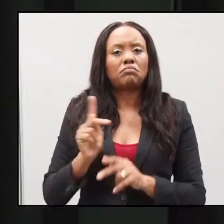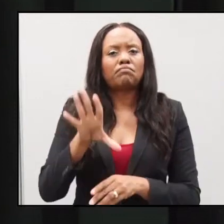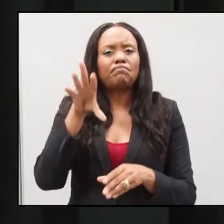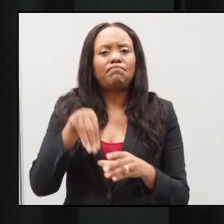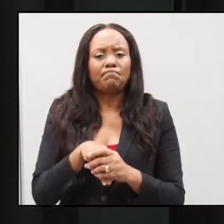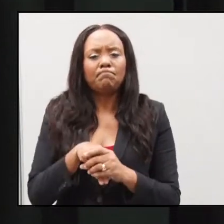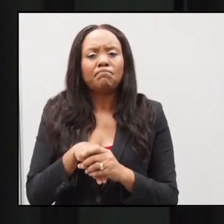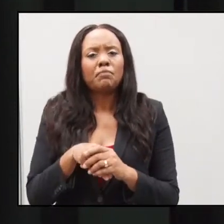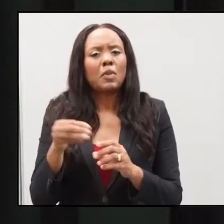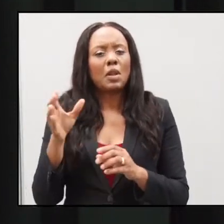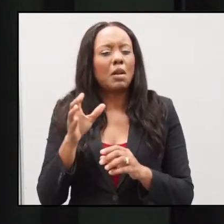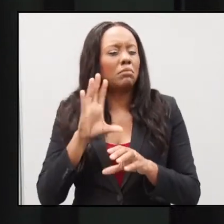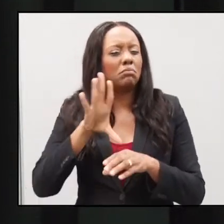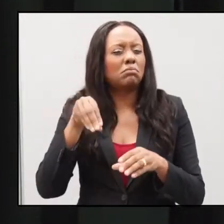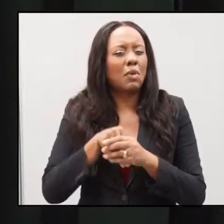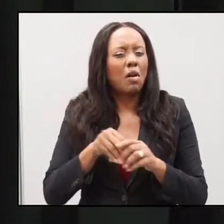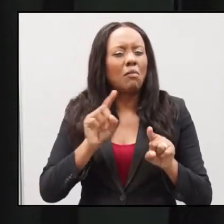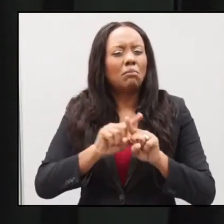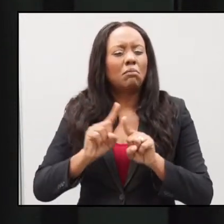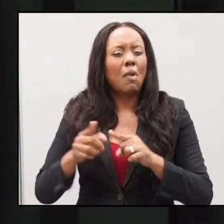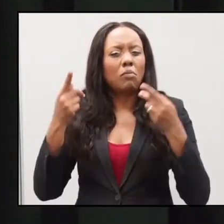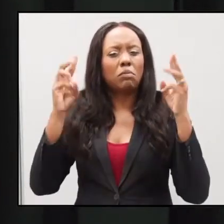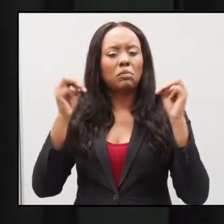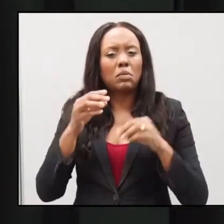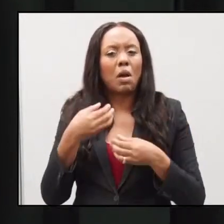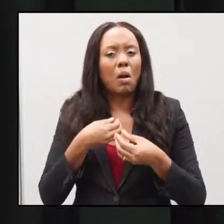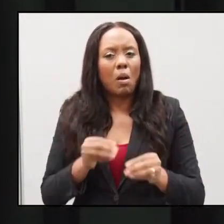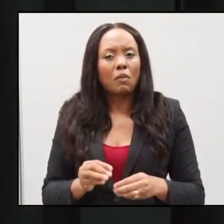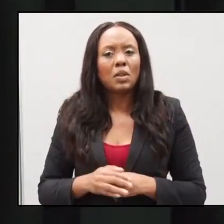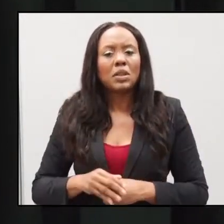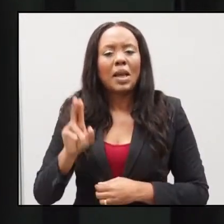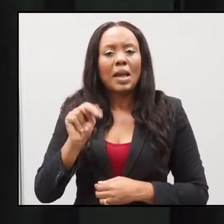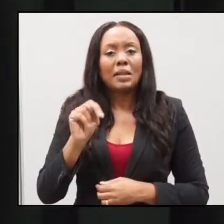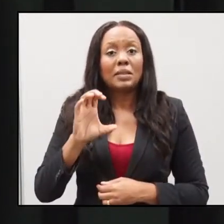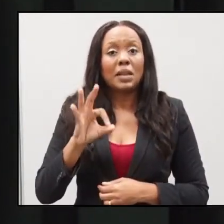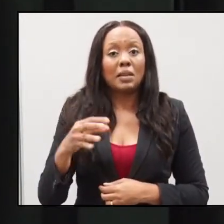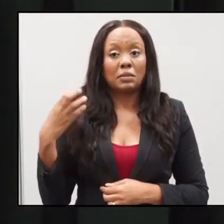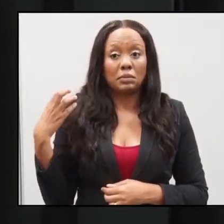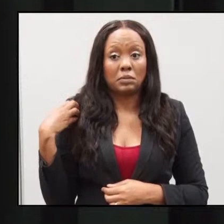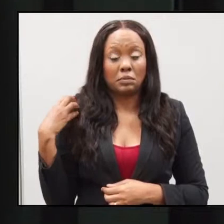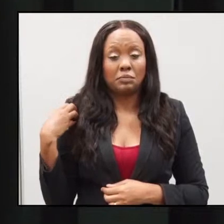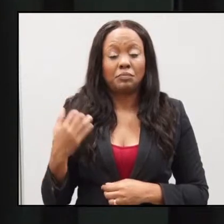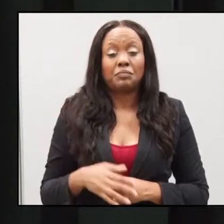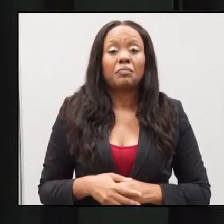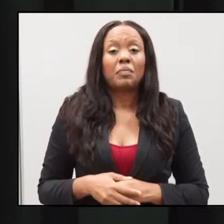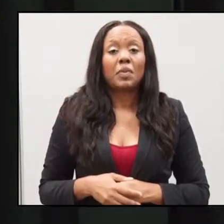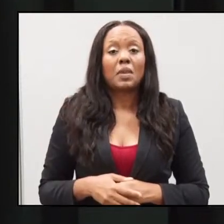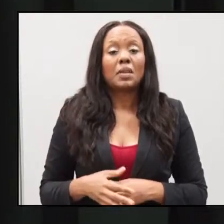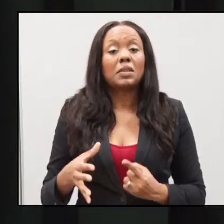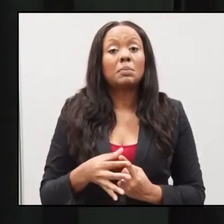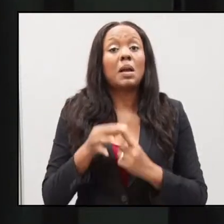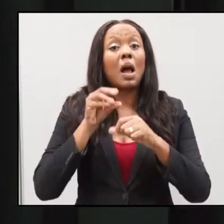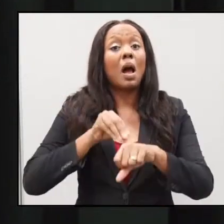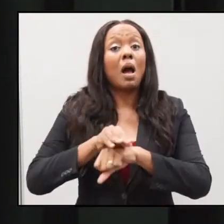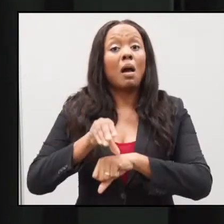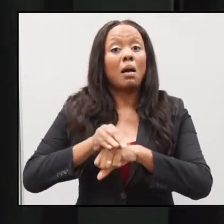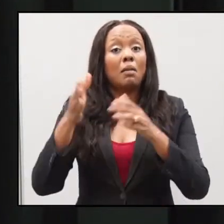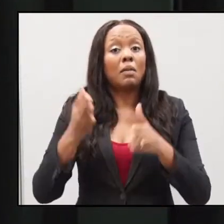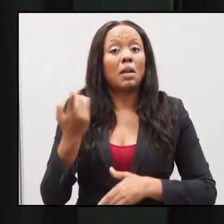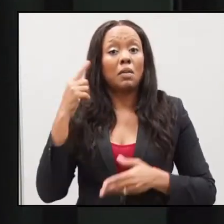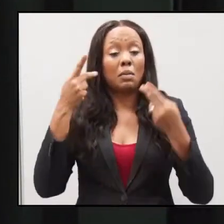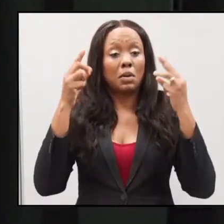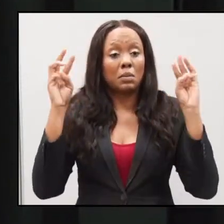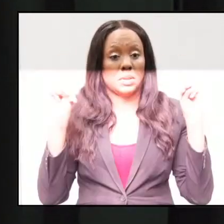Cultural Foundation, Ms. Carol Roberts-Reefer, Special Advisor to the Prime Minister, Mr. Jonathan Reed, Director of the Barbados Museum and